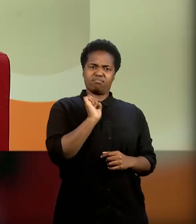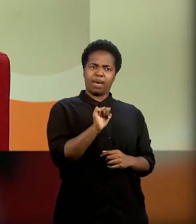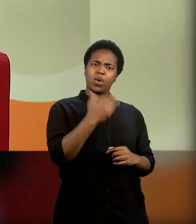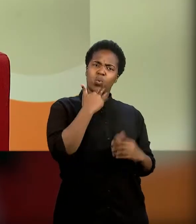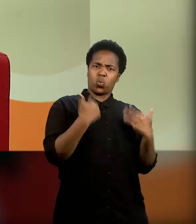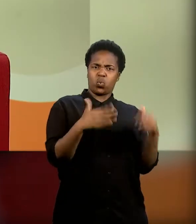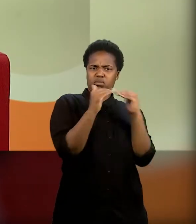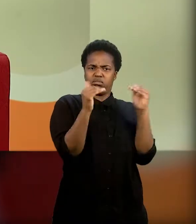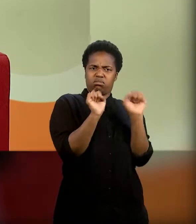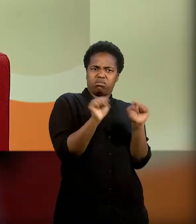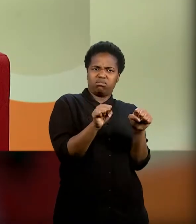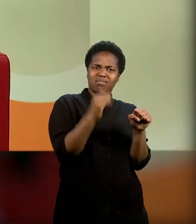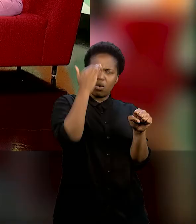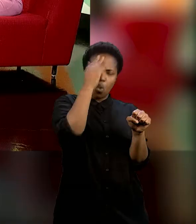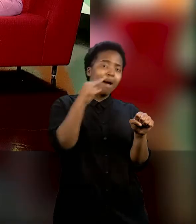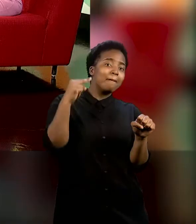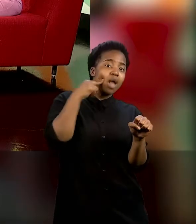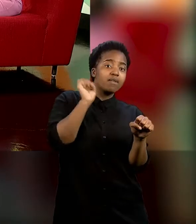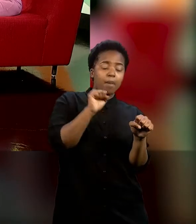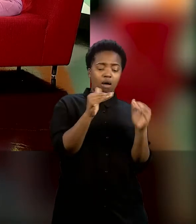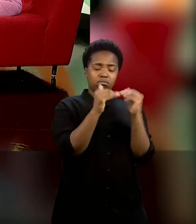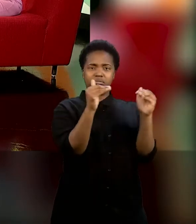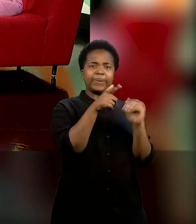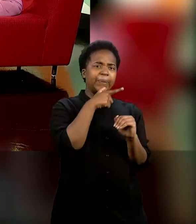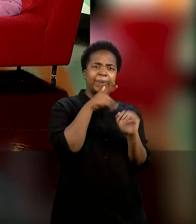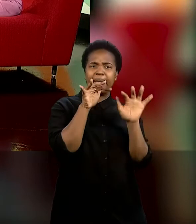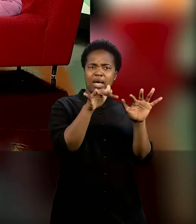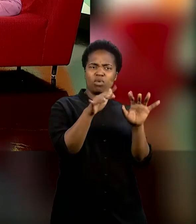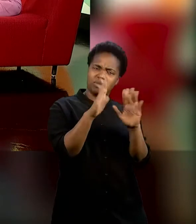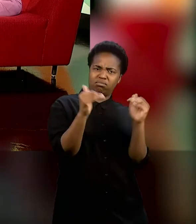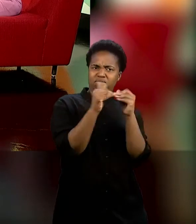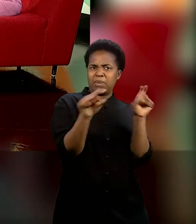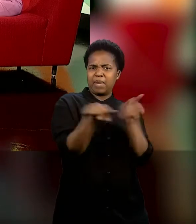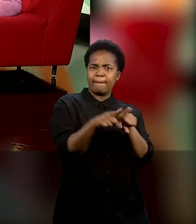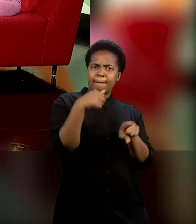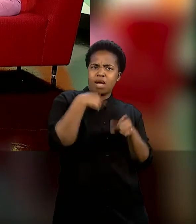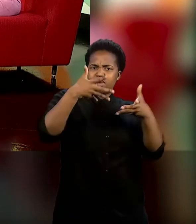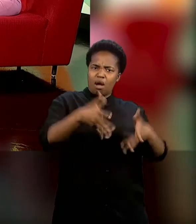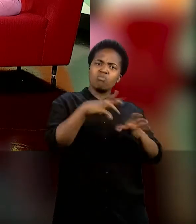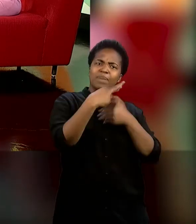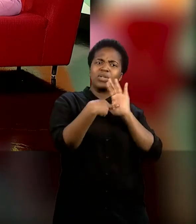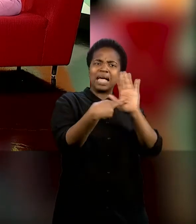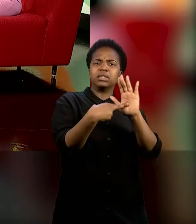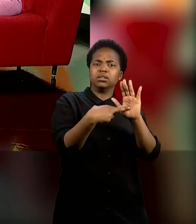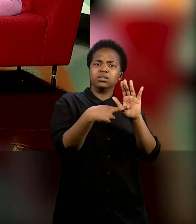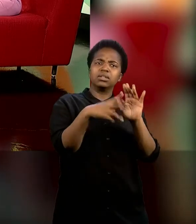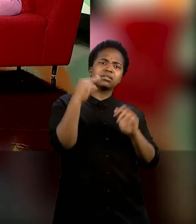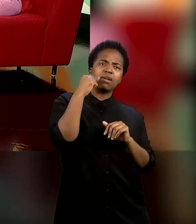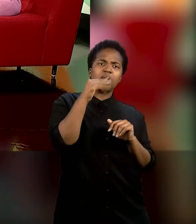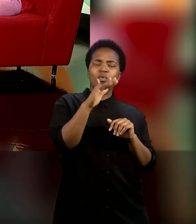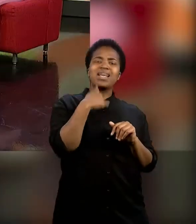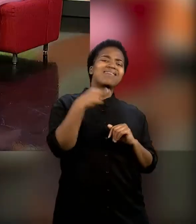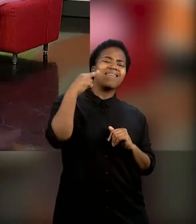am confident in who I am. And I know that I am on par as most hearing people. And I'm here to